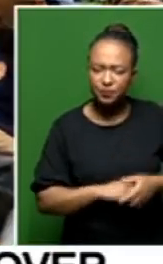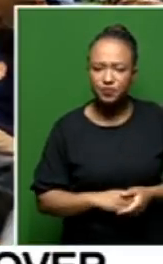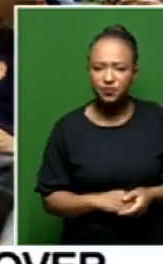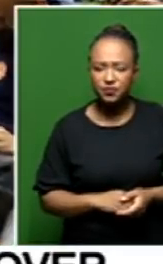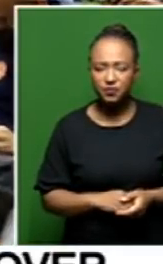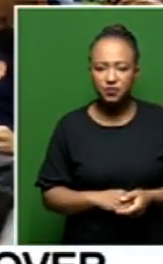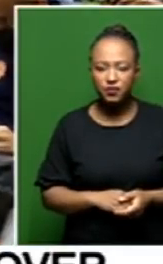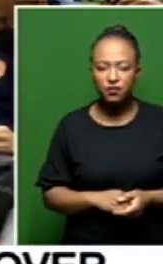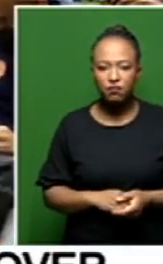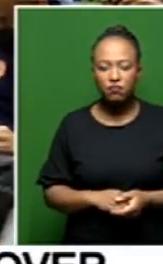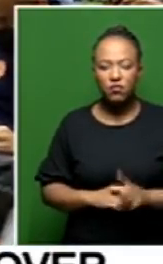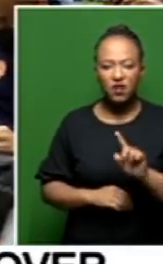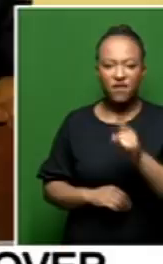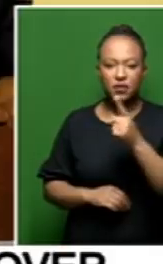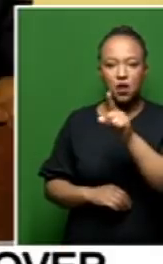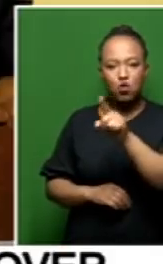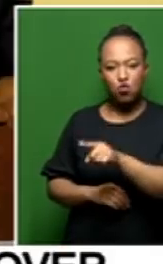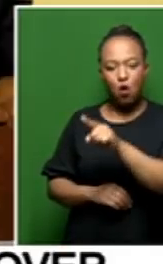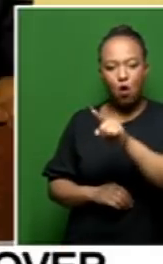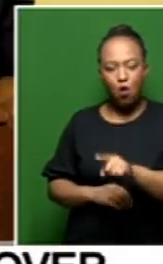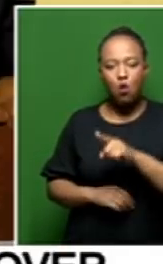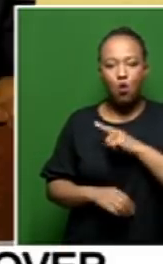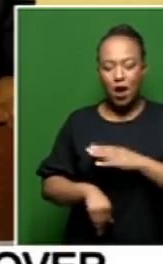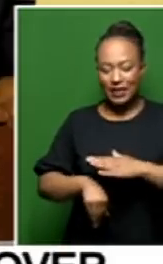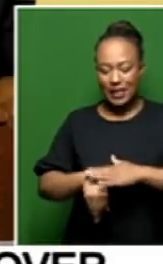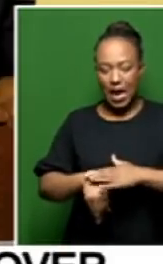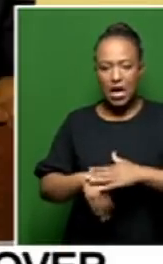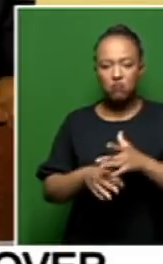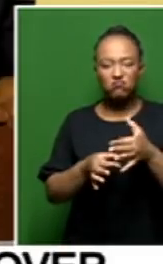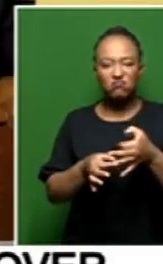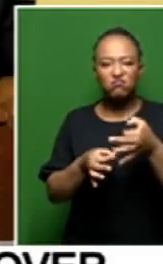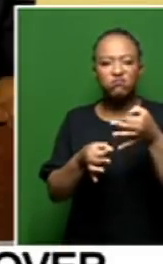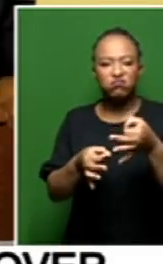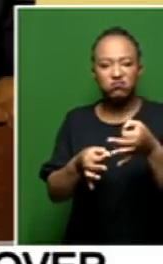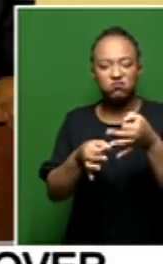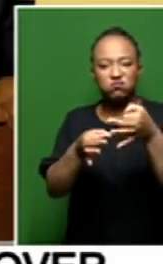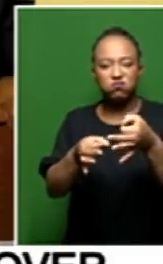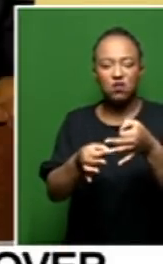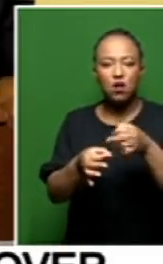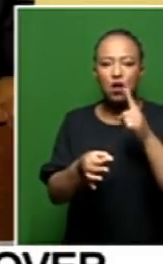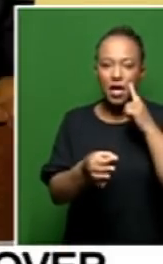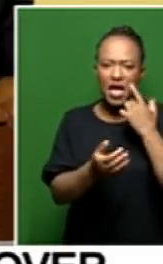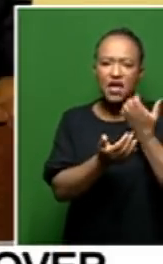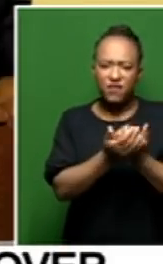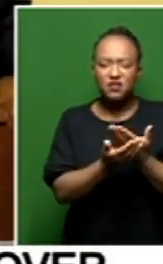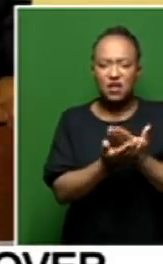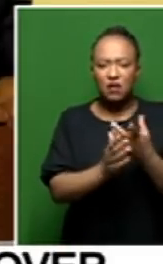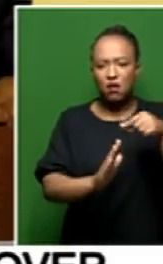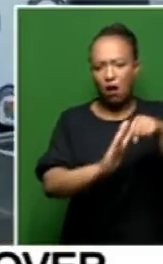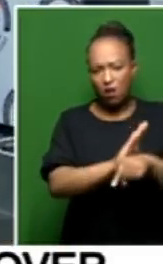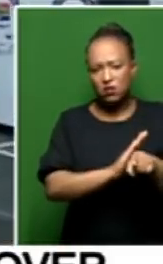Well, firstly, it was wrong that the terms were expanded because some of the evidence will be lost.